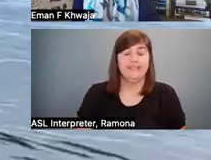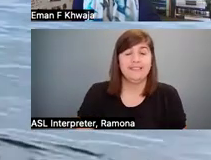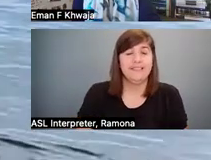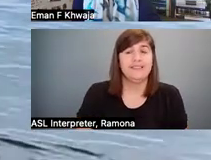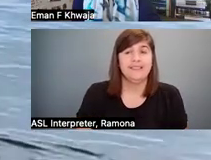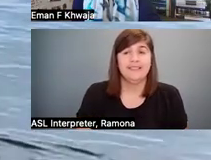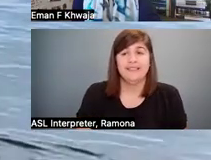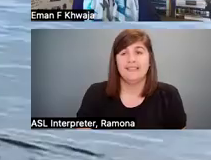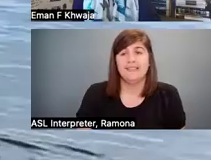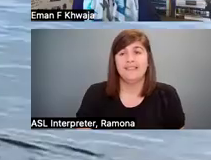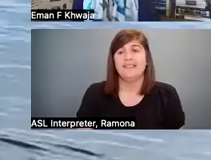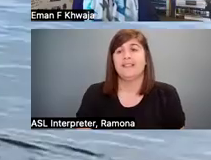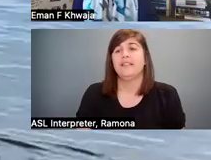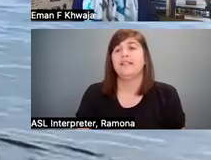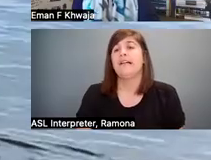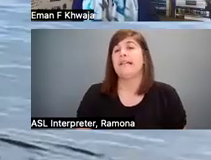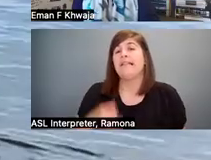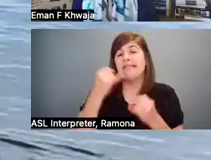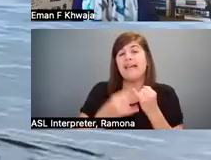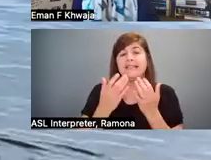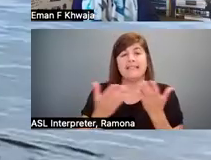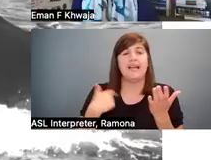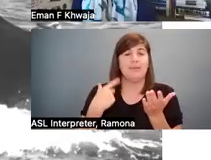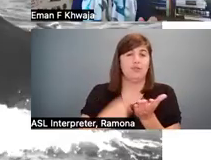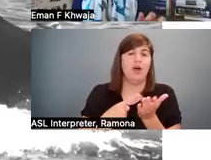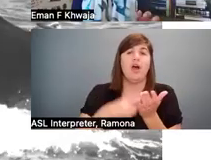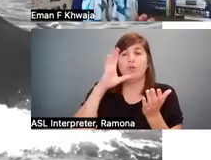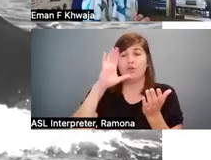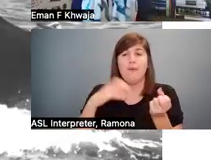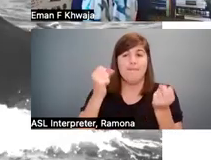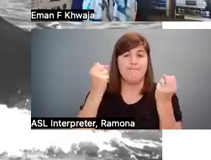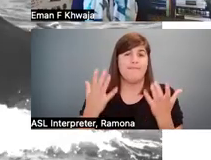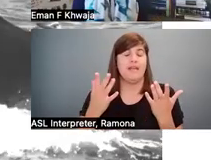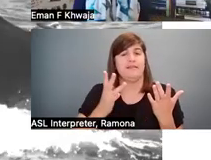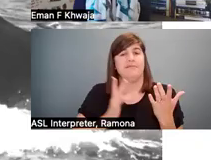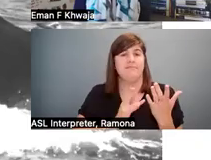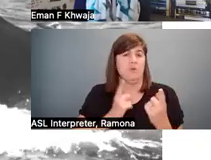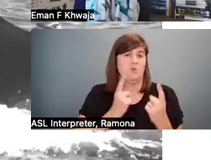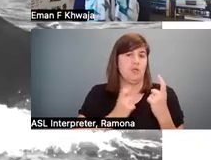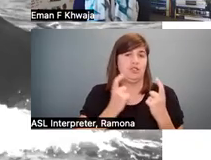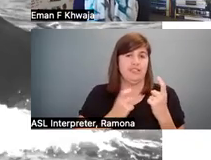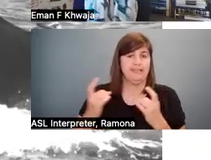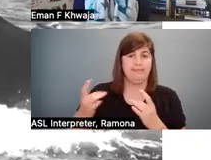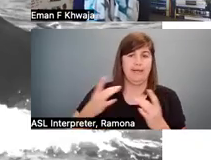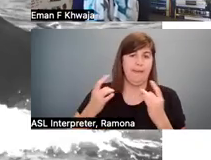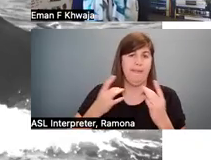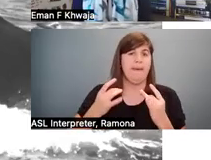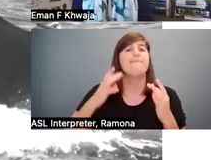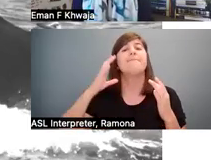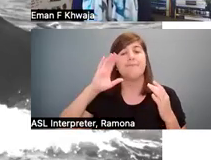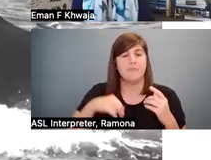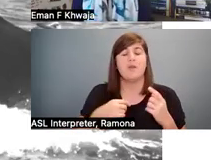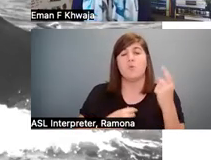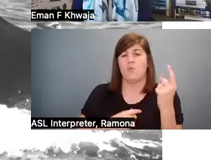All right. So the last thing I'm going to talk about, because I know that we've got lots of really incredible questions coming in, I want to talk about